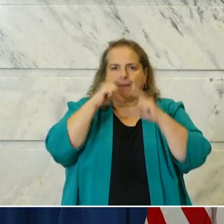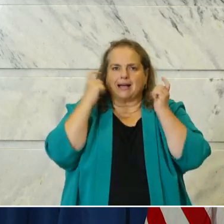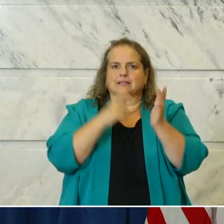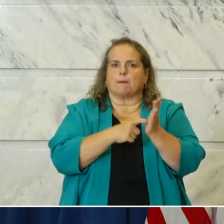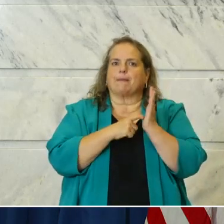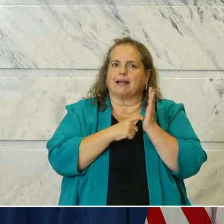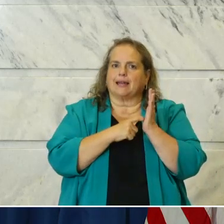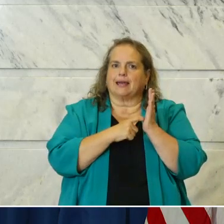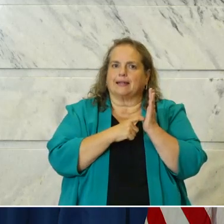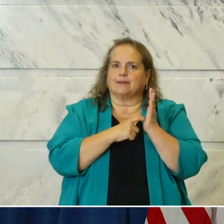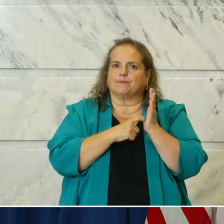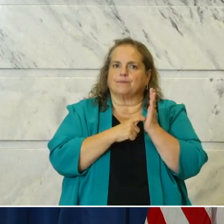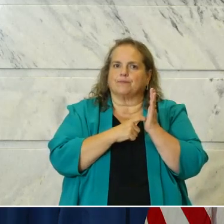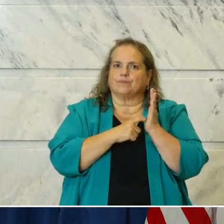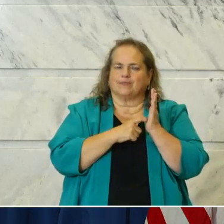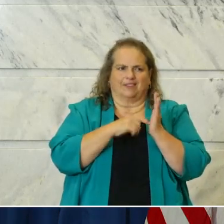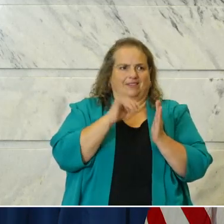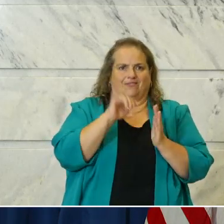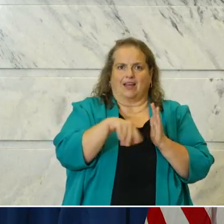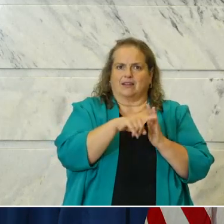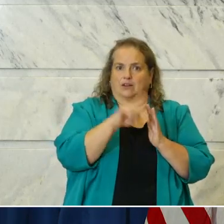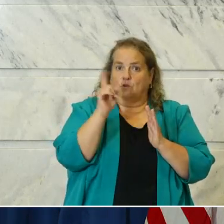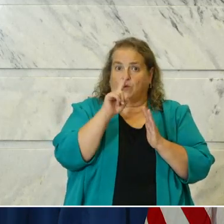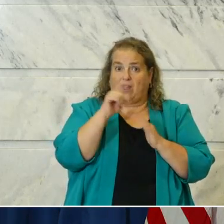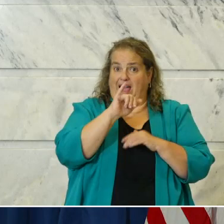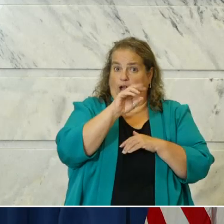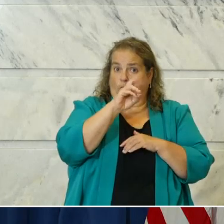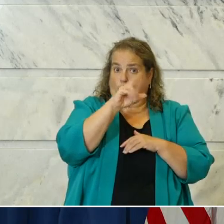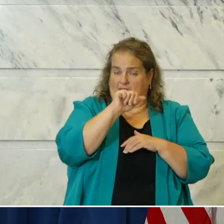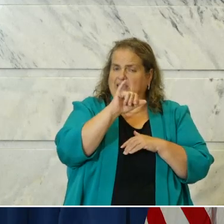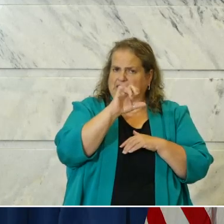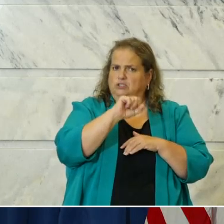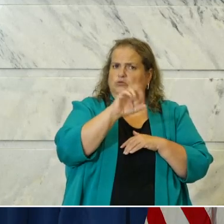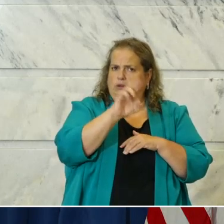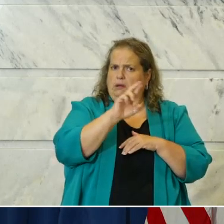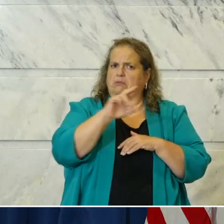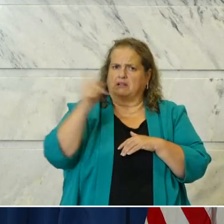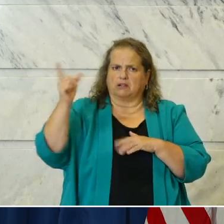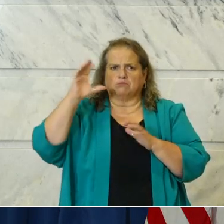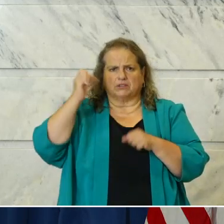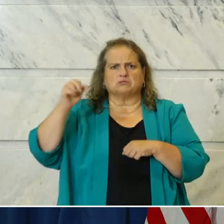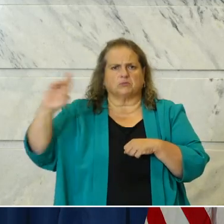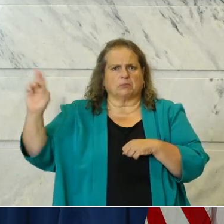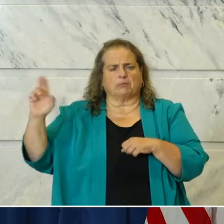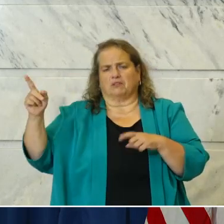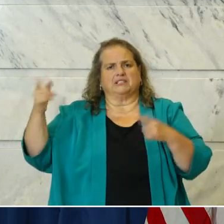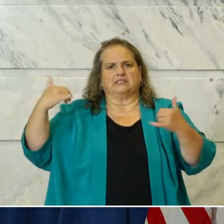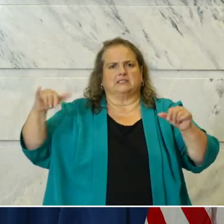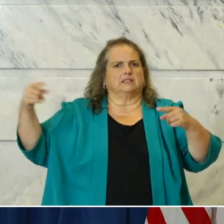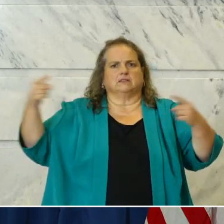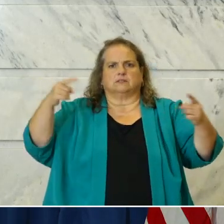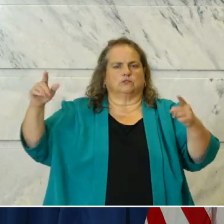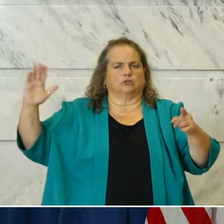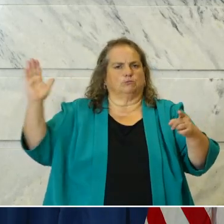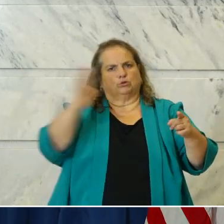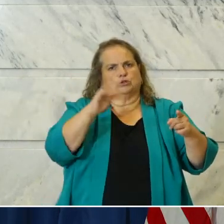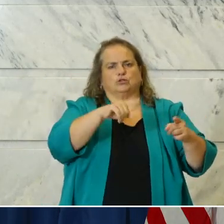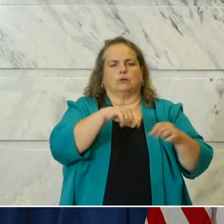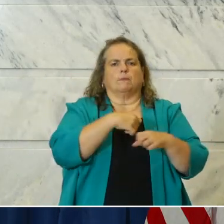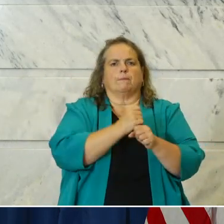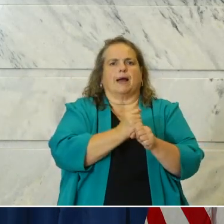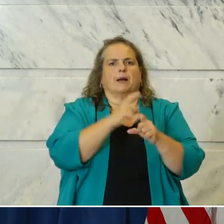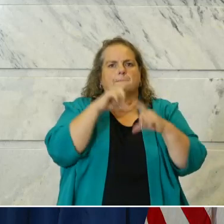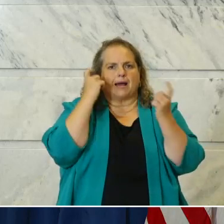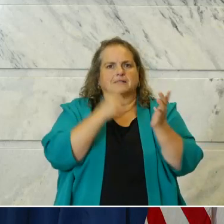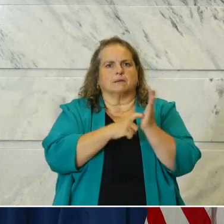where they're both of the same party, and one group, the presidential administration is pushing it there. The